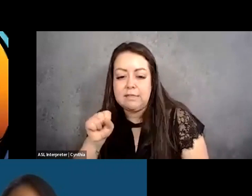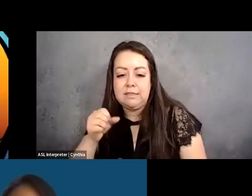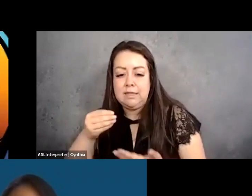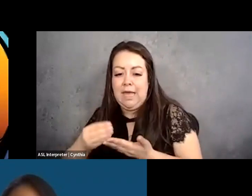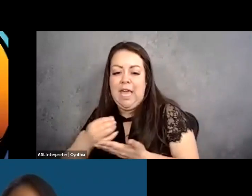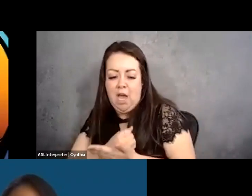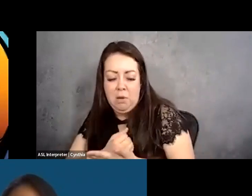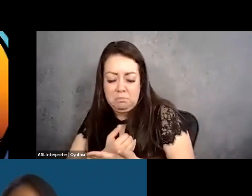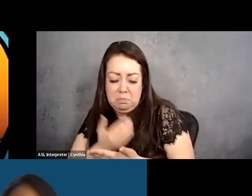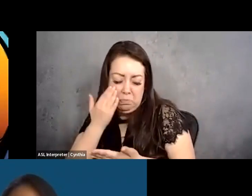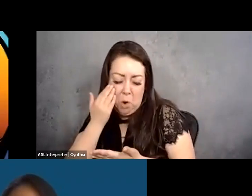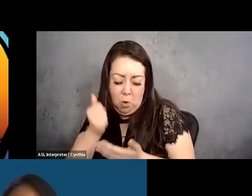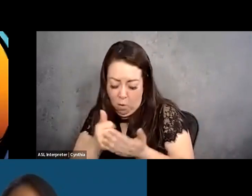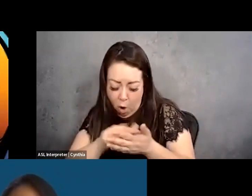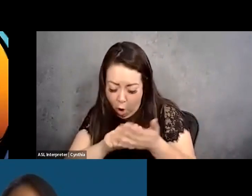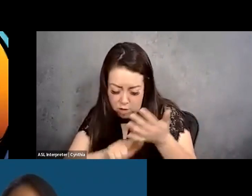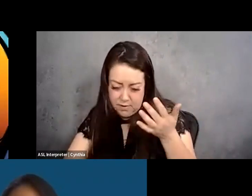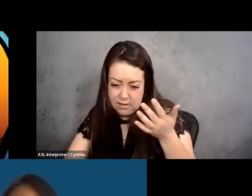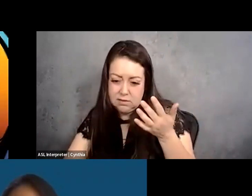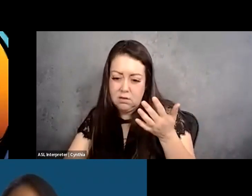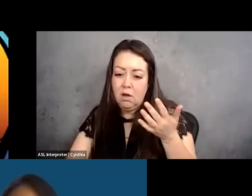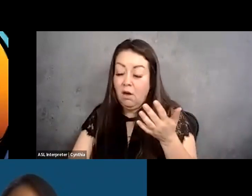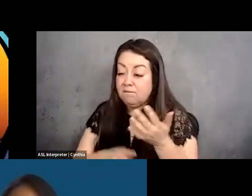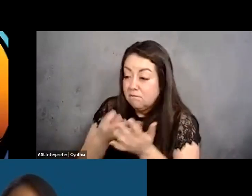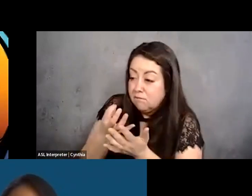ask for their financial audits,